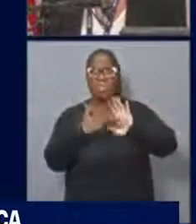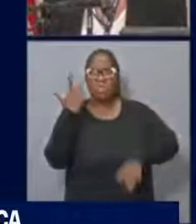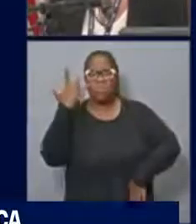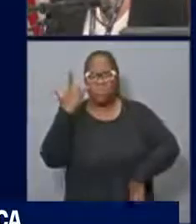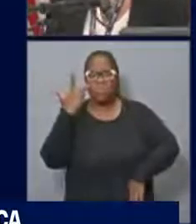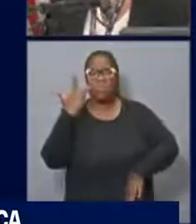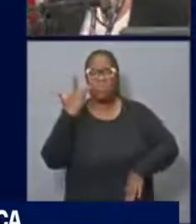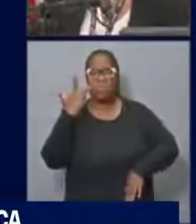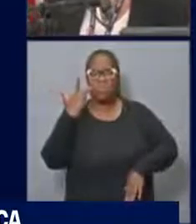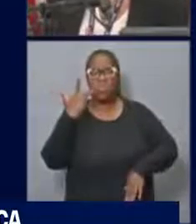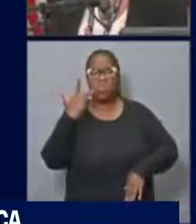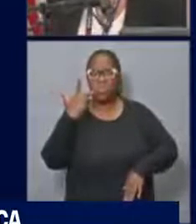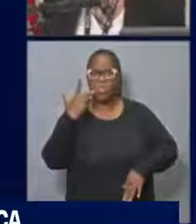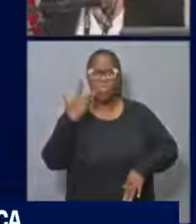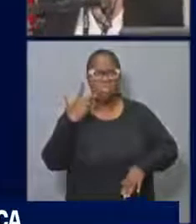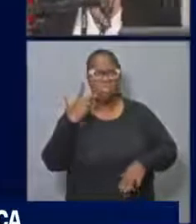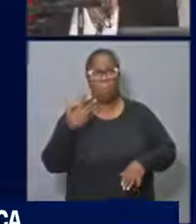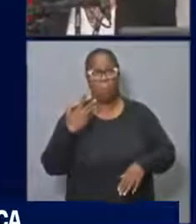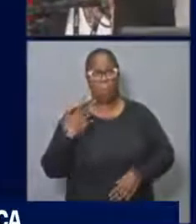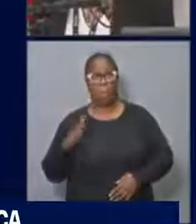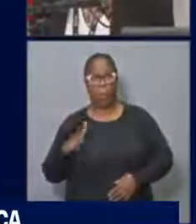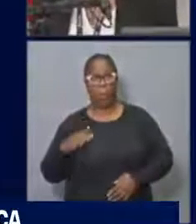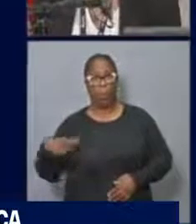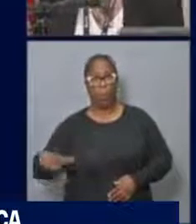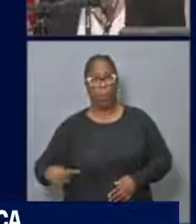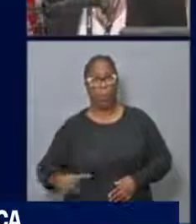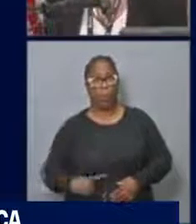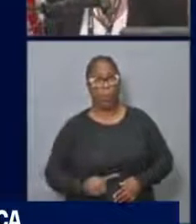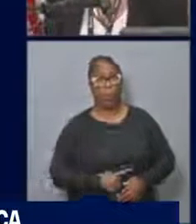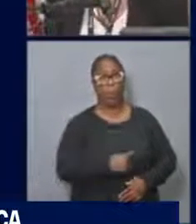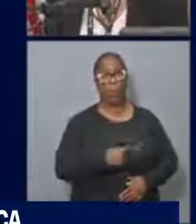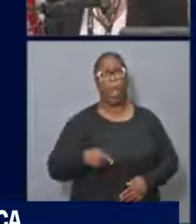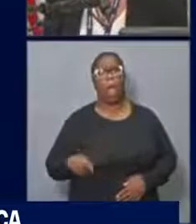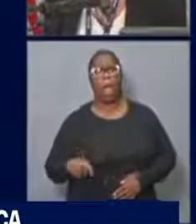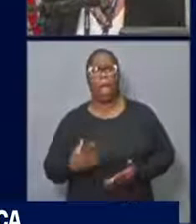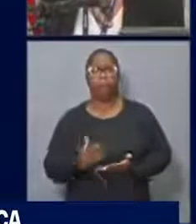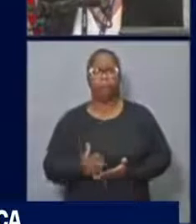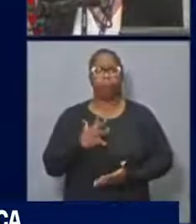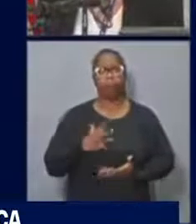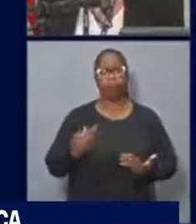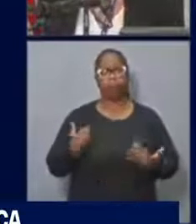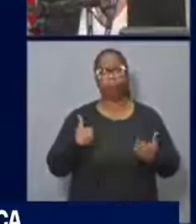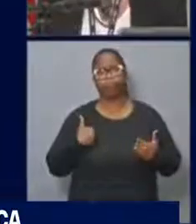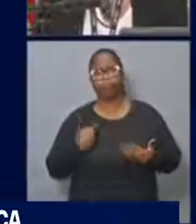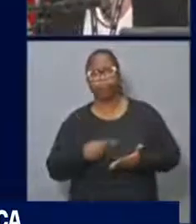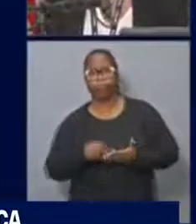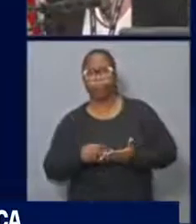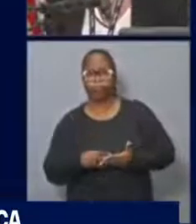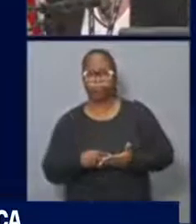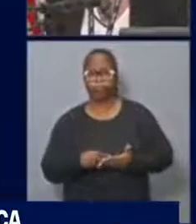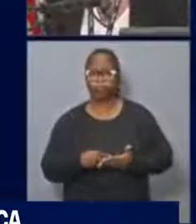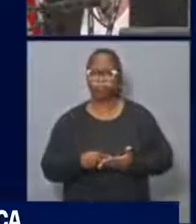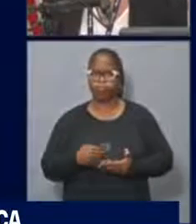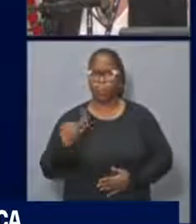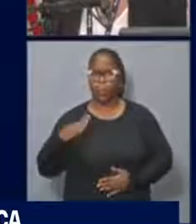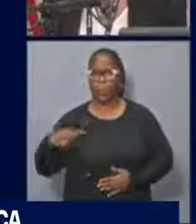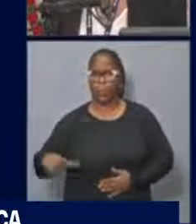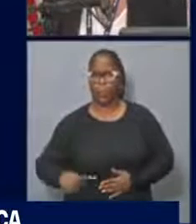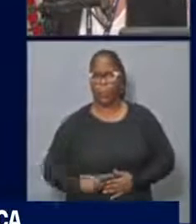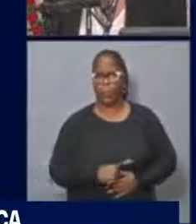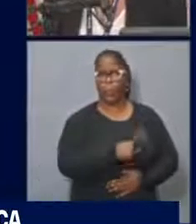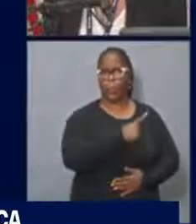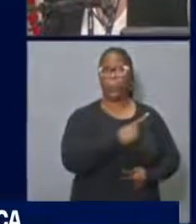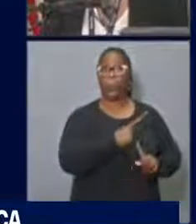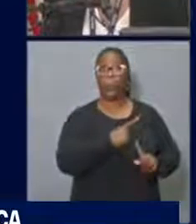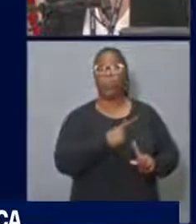than communities at the bottom, which is the blue line, that have little or no poverty. And people in communities with high